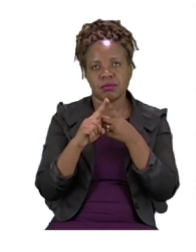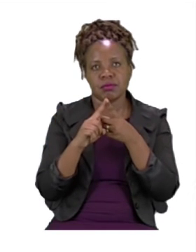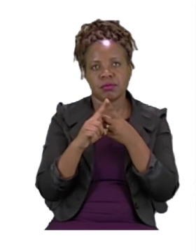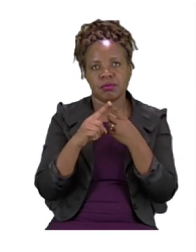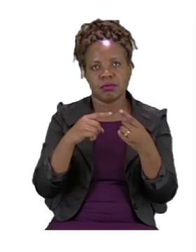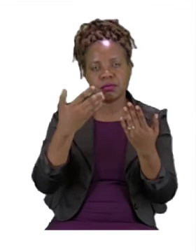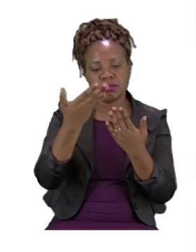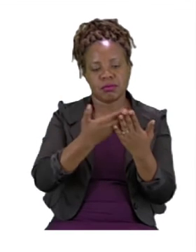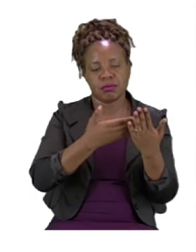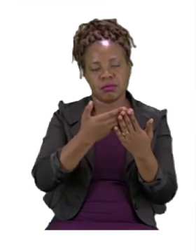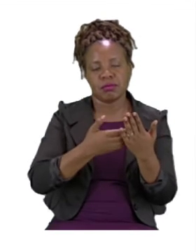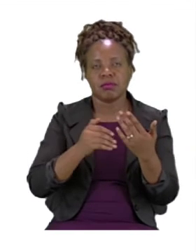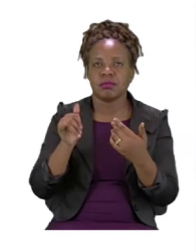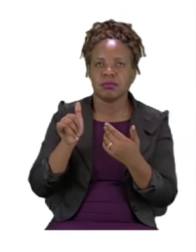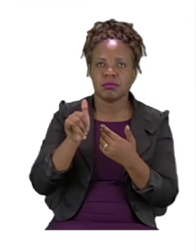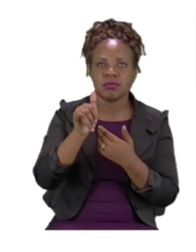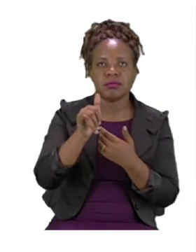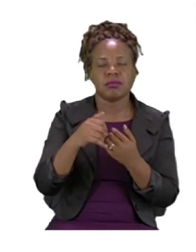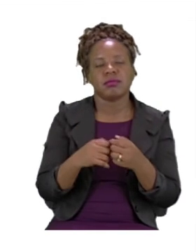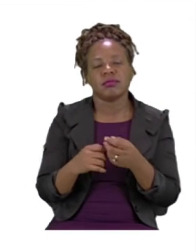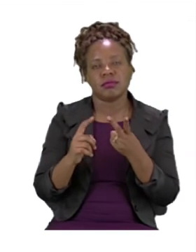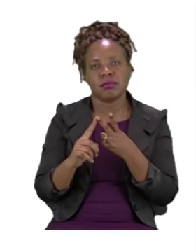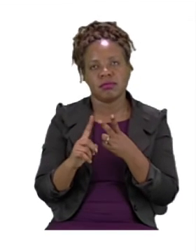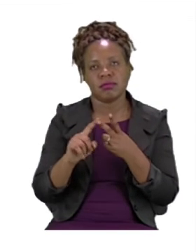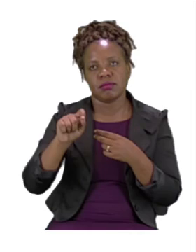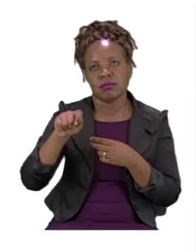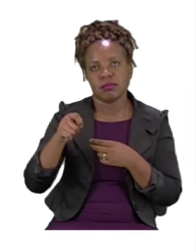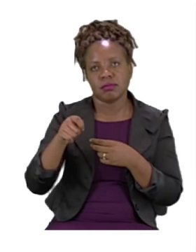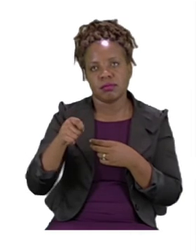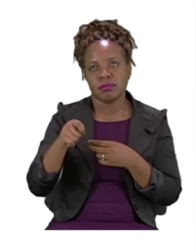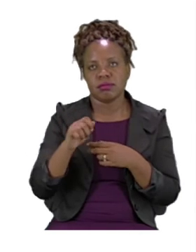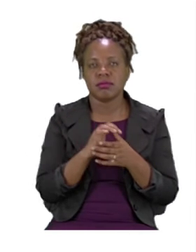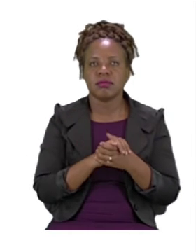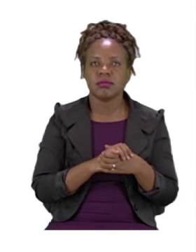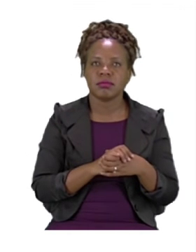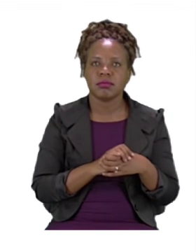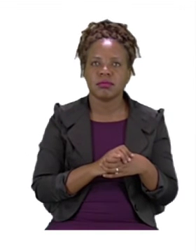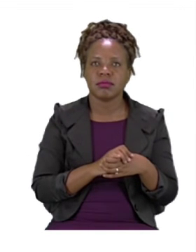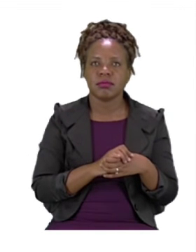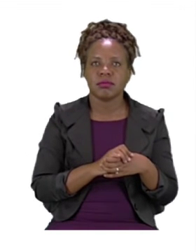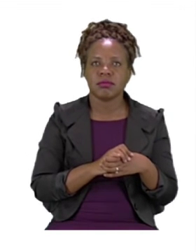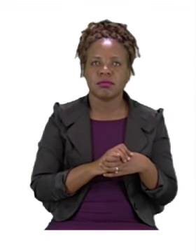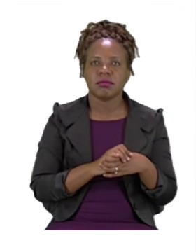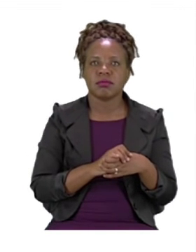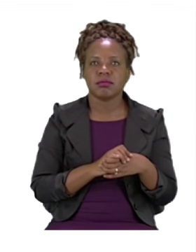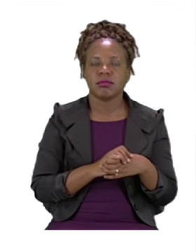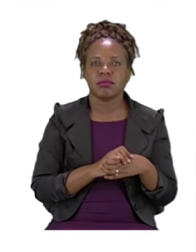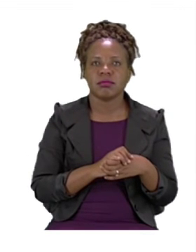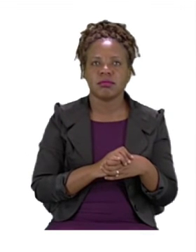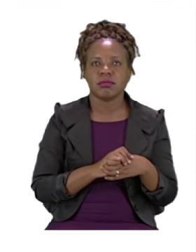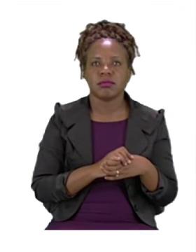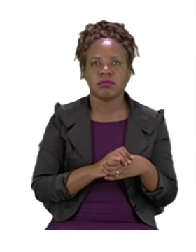the paper plane, and the second one is a key. Now, in